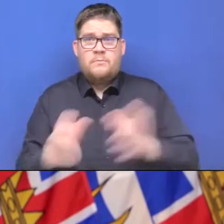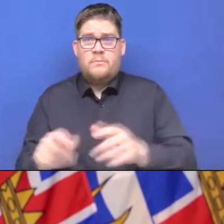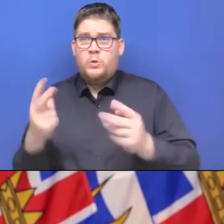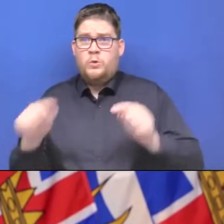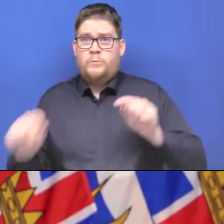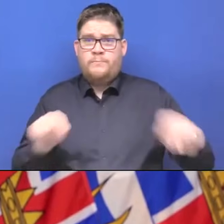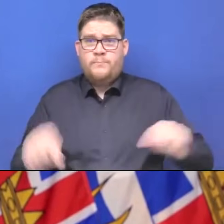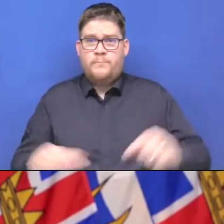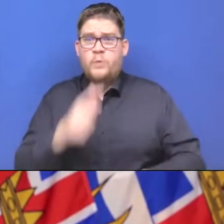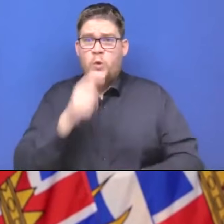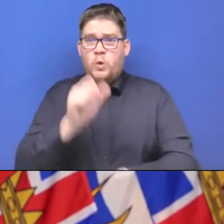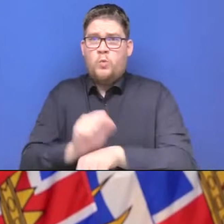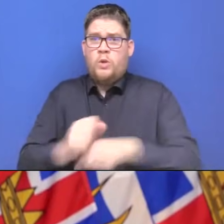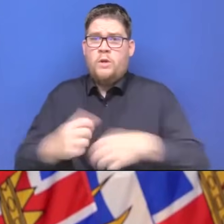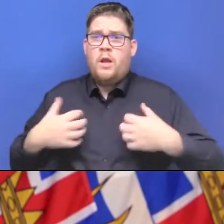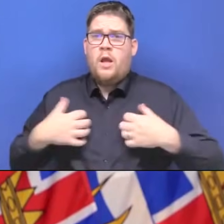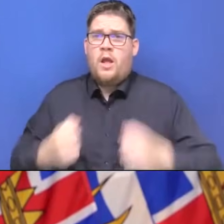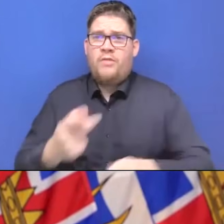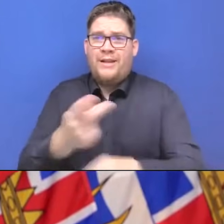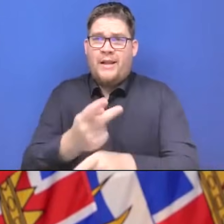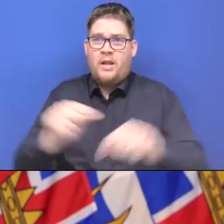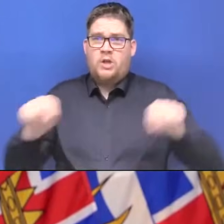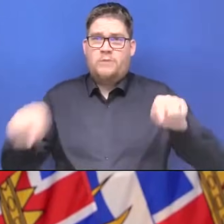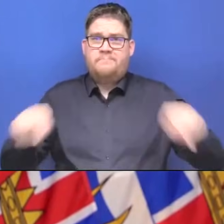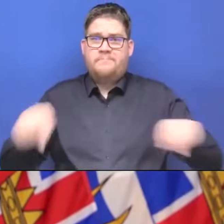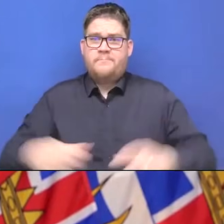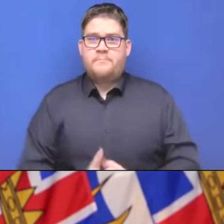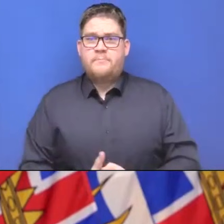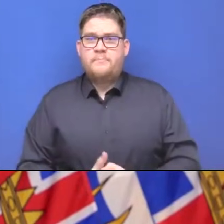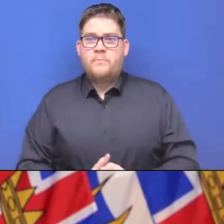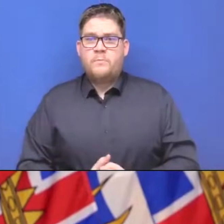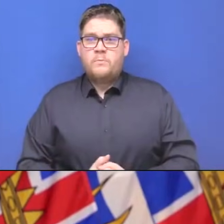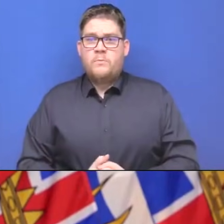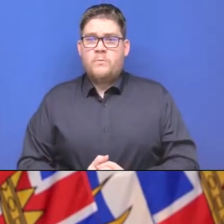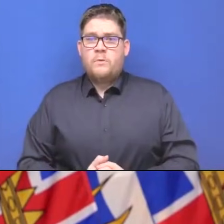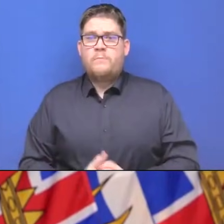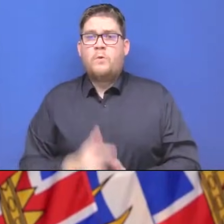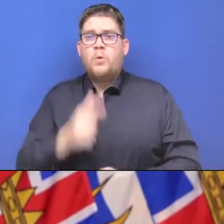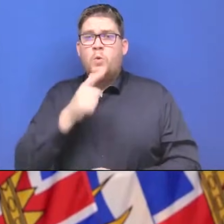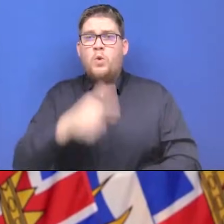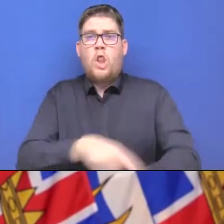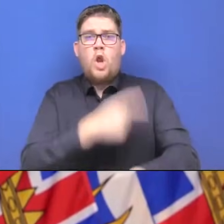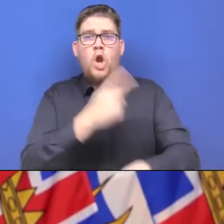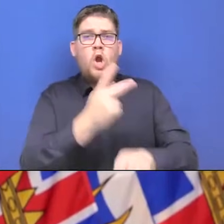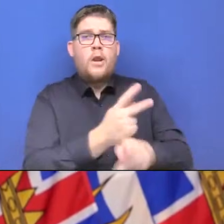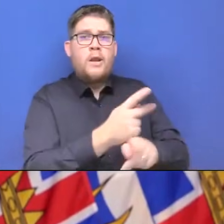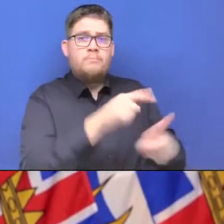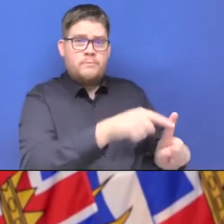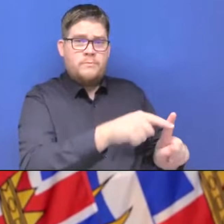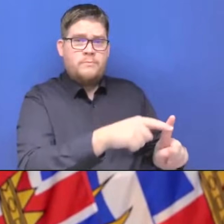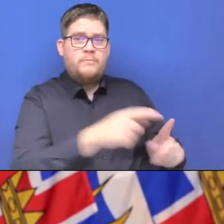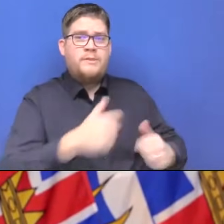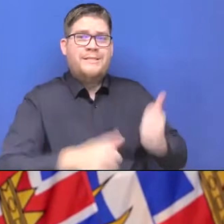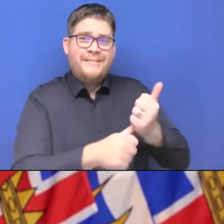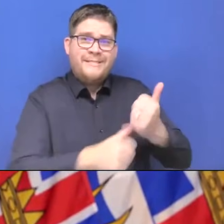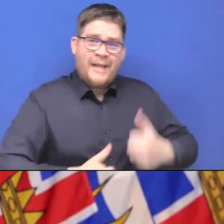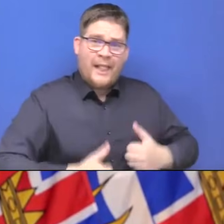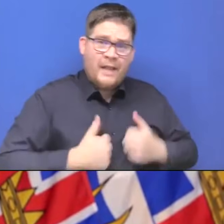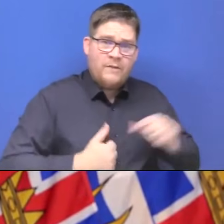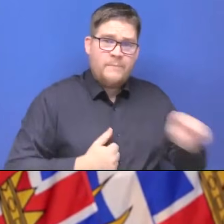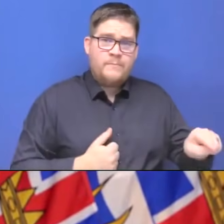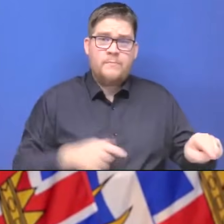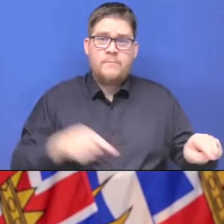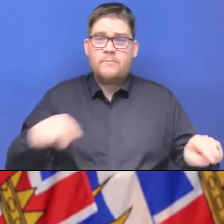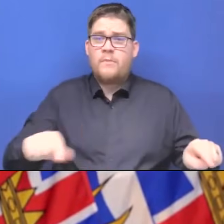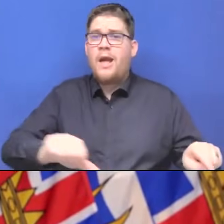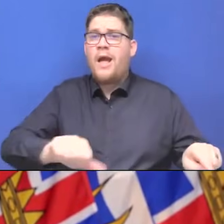system, and really for everyone in long-term care, assisted living on the one hand, or at one point in the process, and all other healthcare workers,